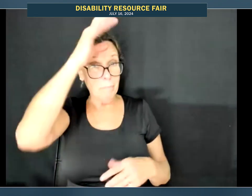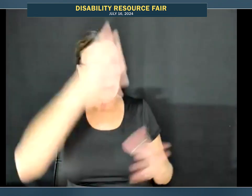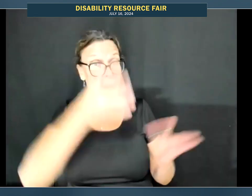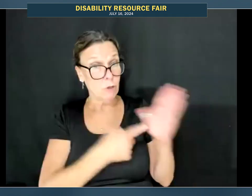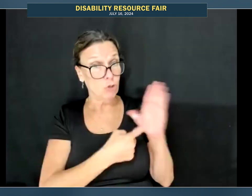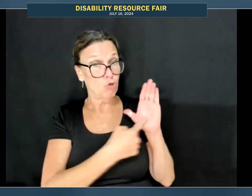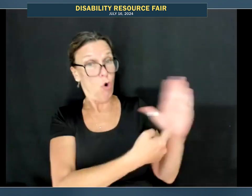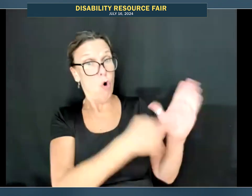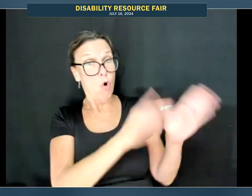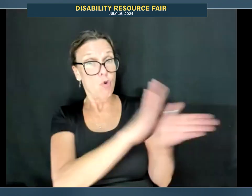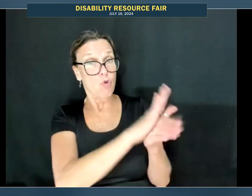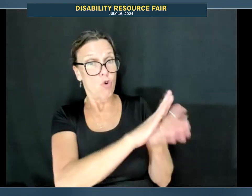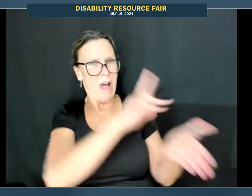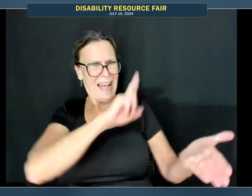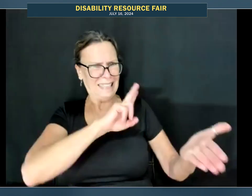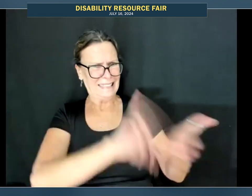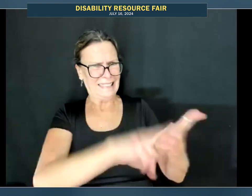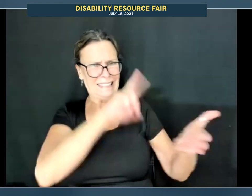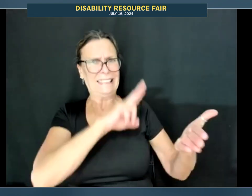enforceable through